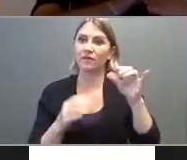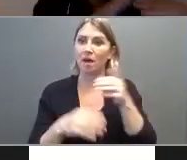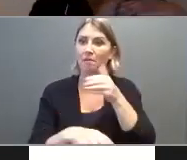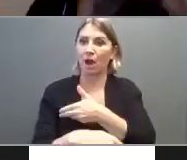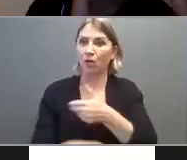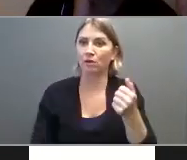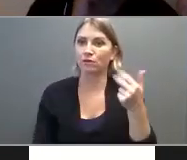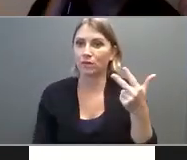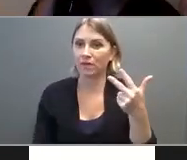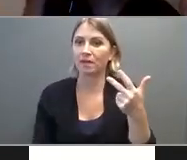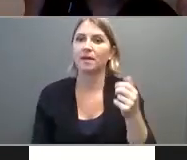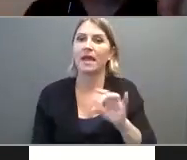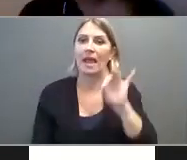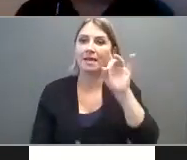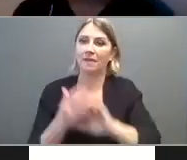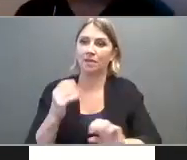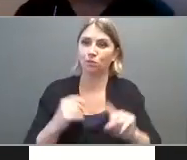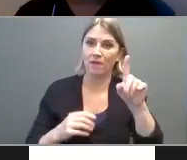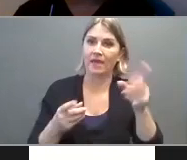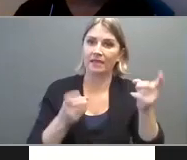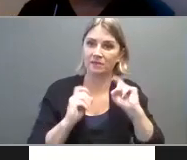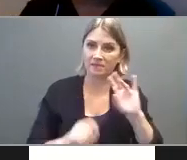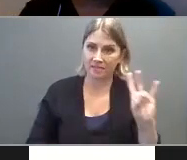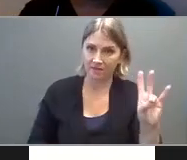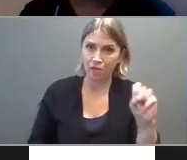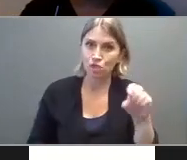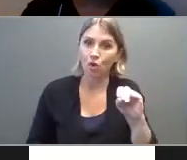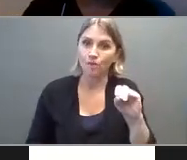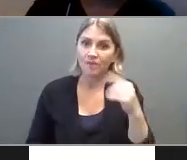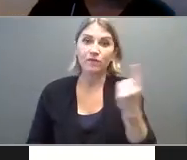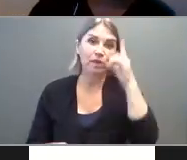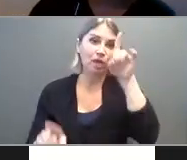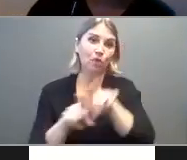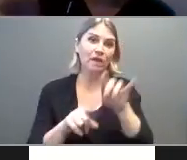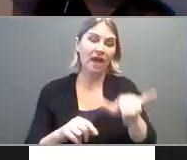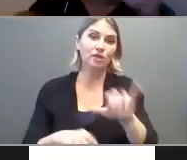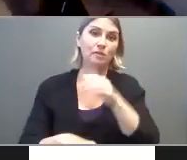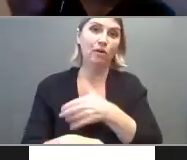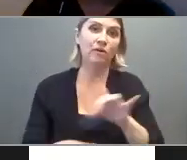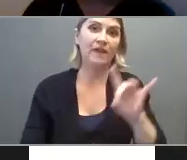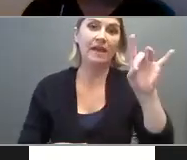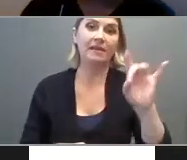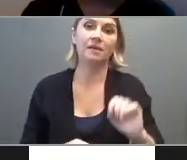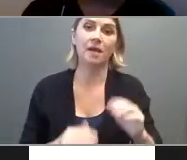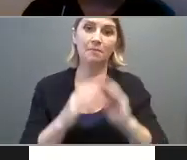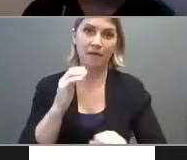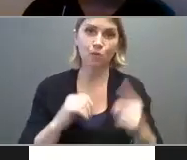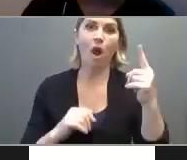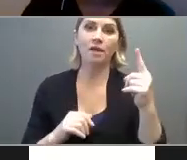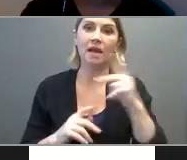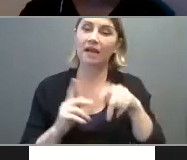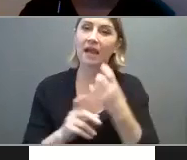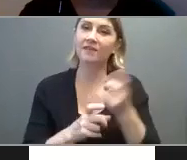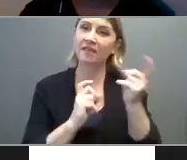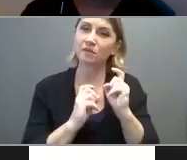8, minus 1, that gives me 7. So does everyone agree that 2 to the power of h minus 1 sort of gives me